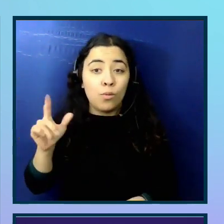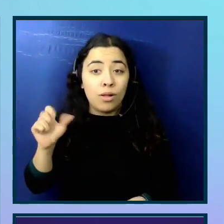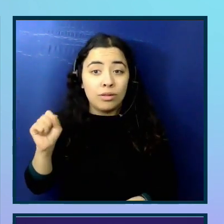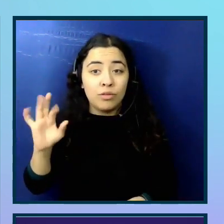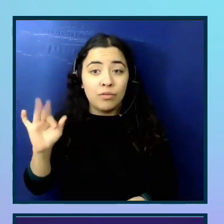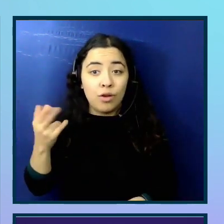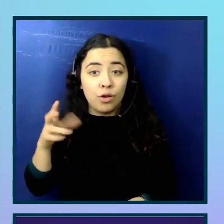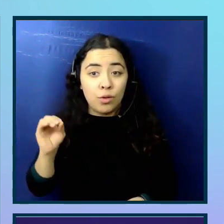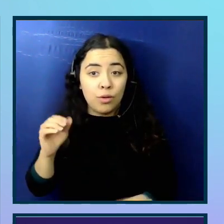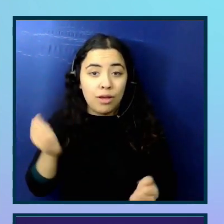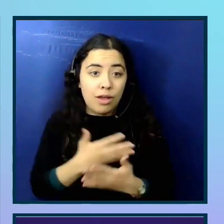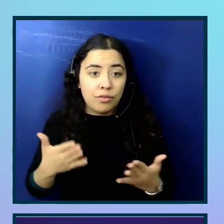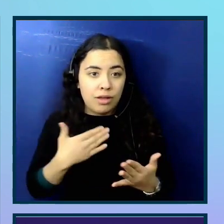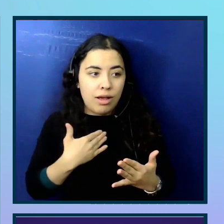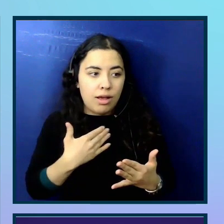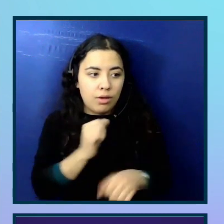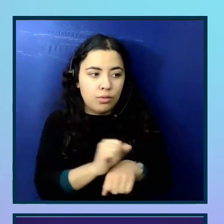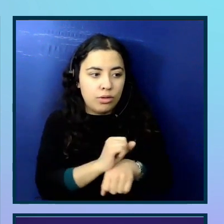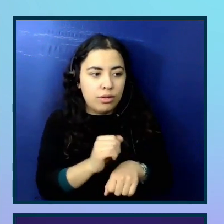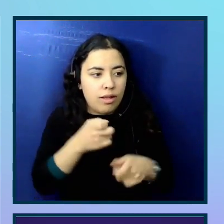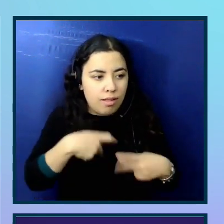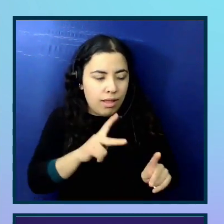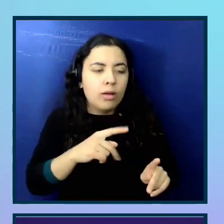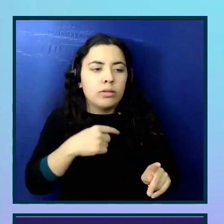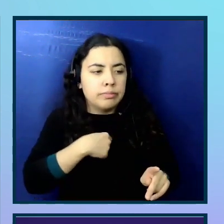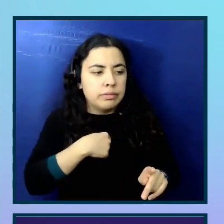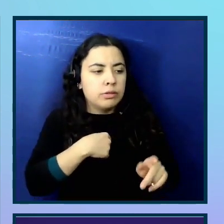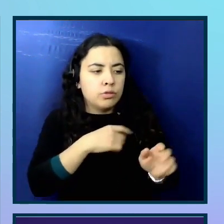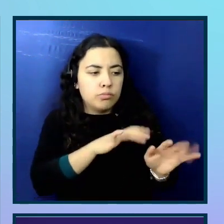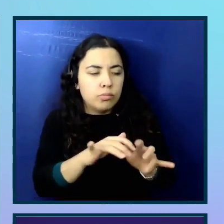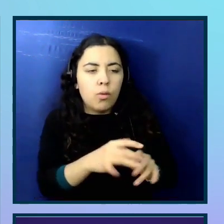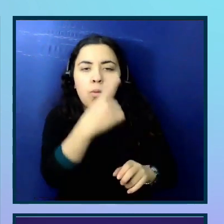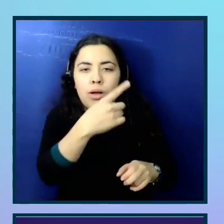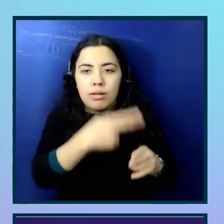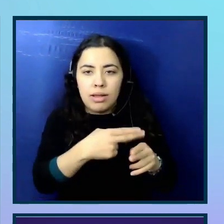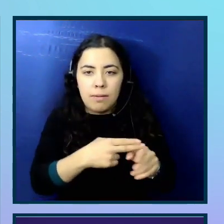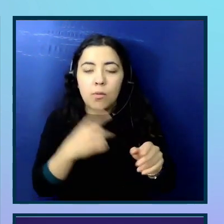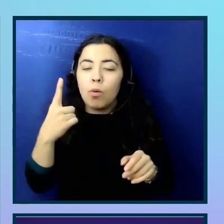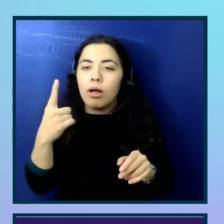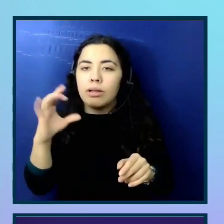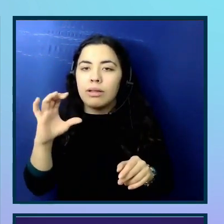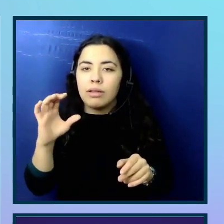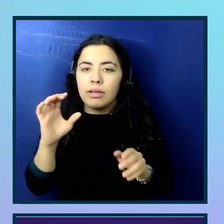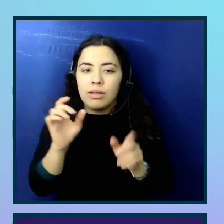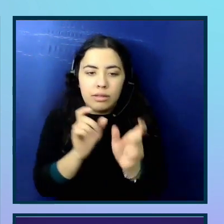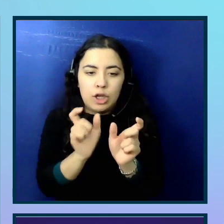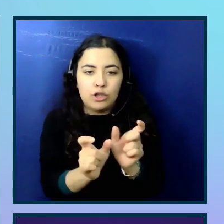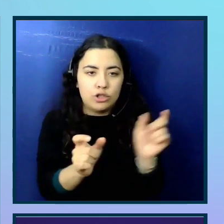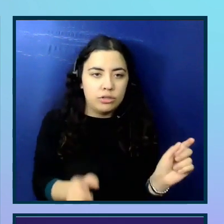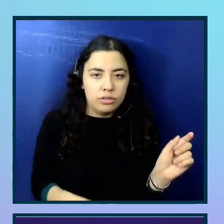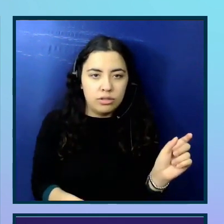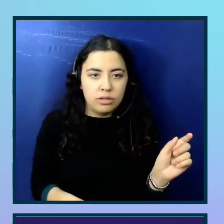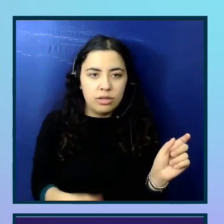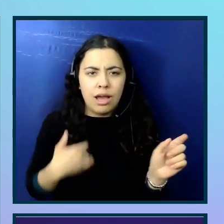allowed names to have 1 character because my partner has 1 character. It causes us endless problems when he has to also put his last name or middle